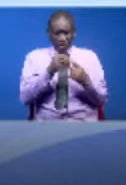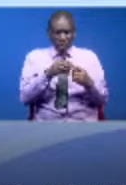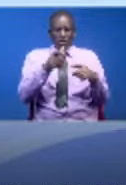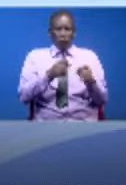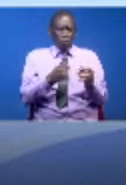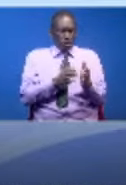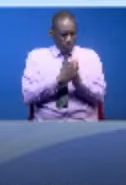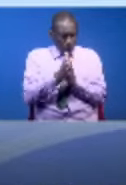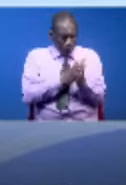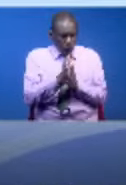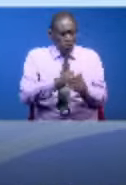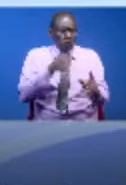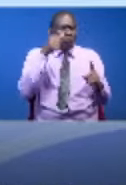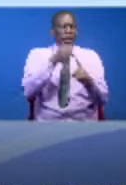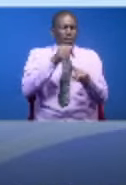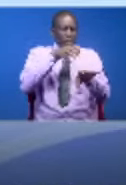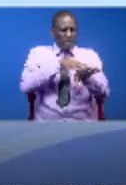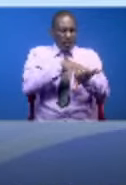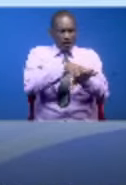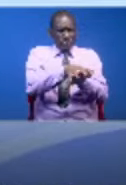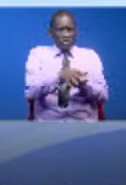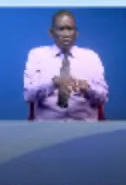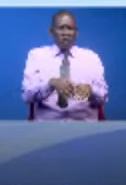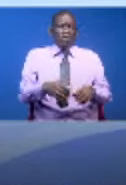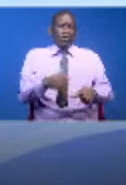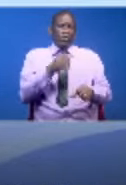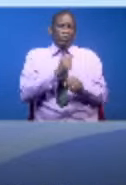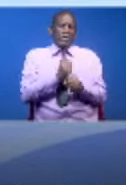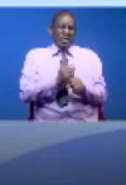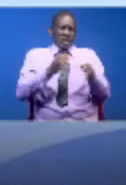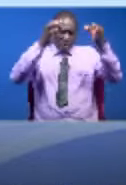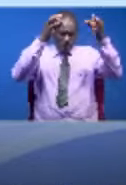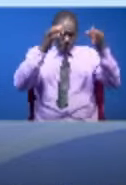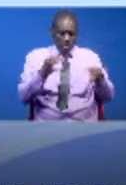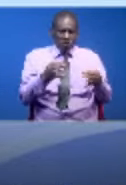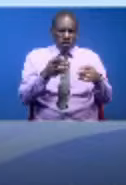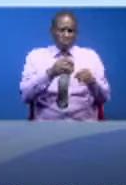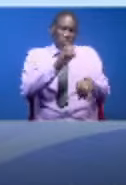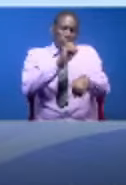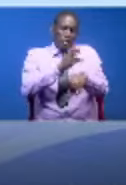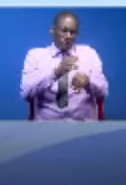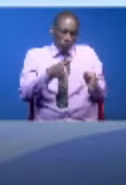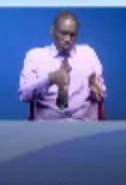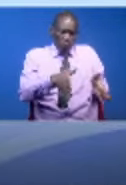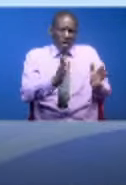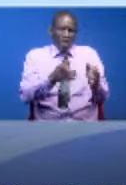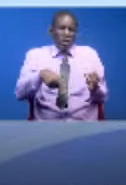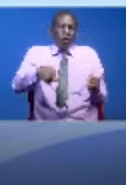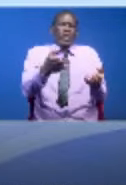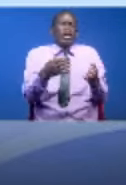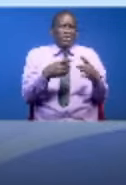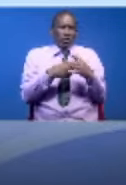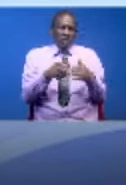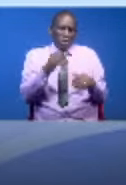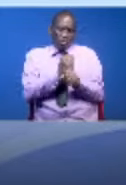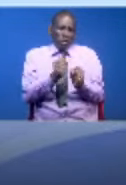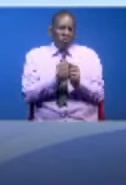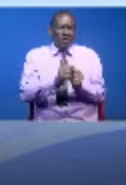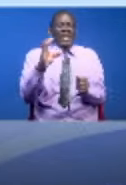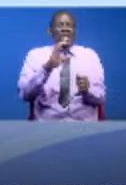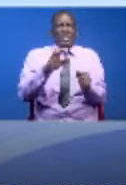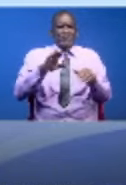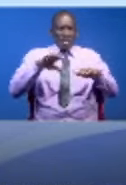to impact and influence, we made a very, very intentional decision that from an advisory perspective, we needed to start working with our clients on the journey